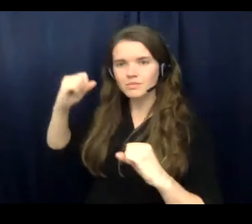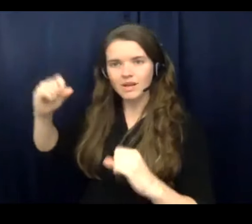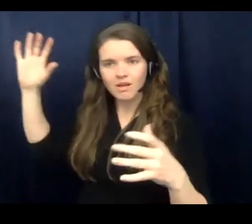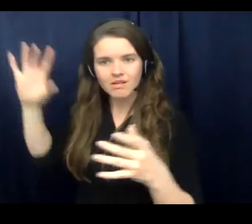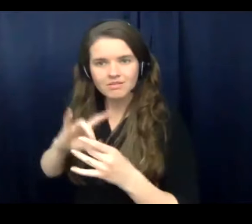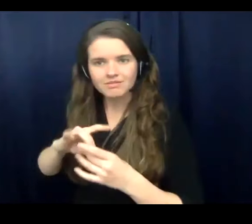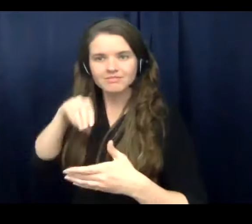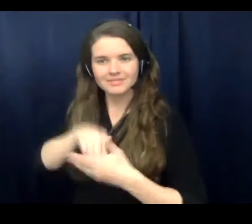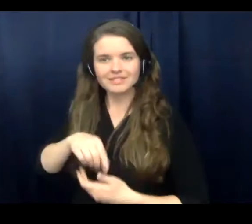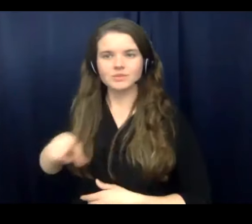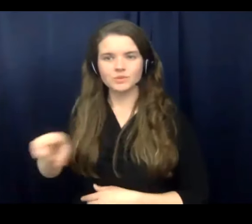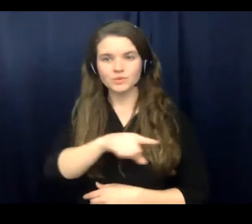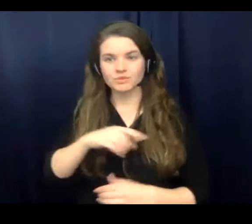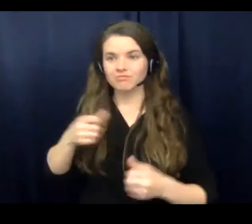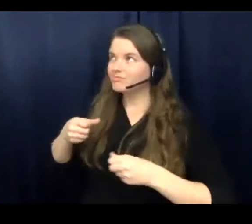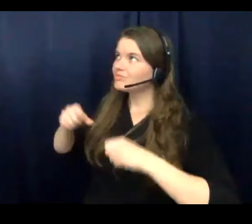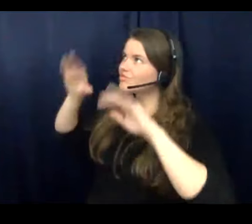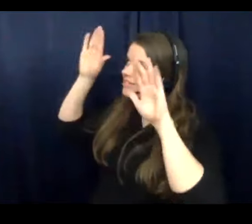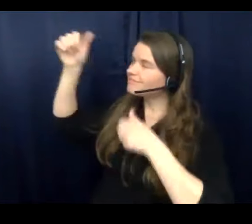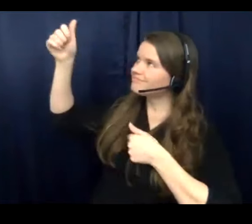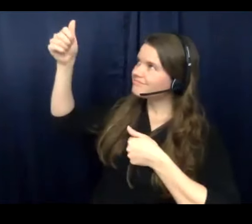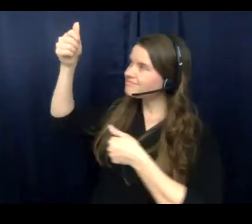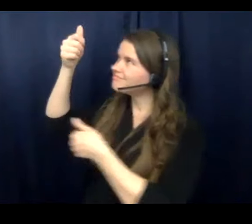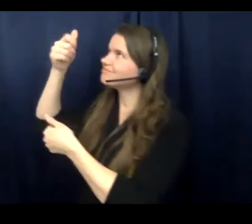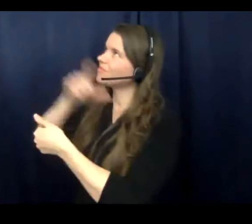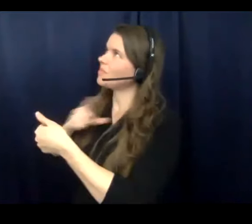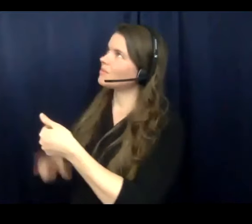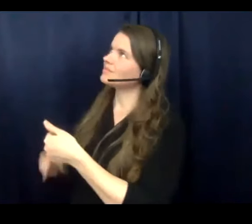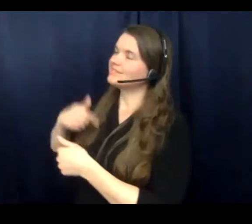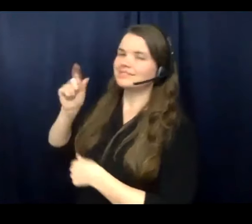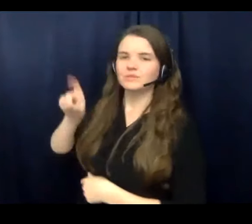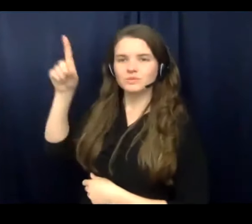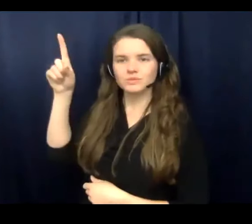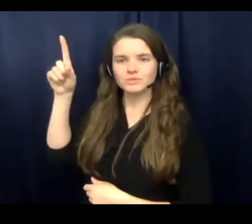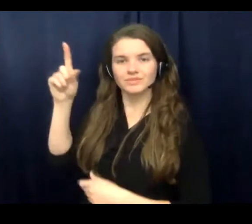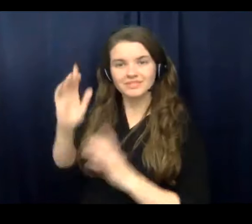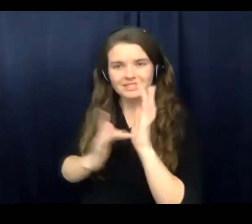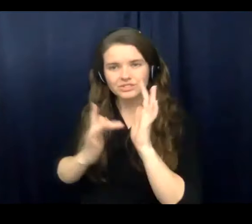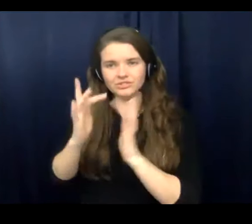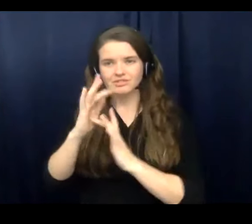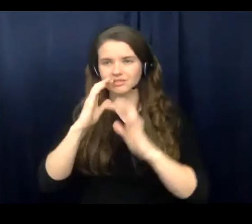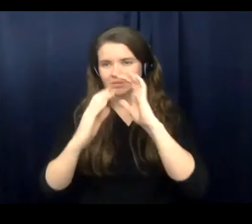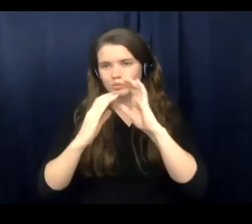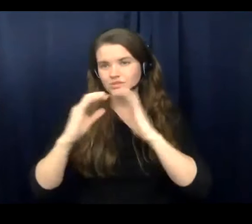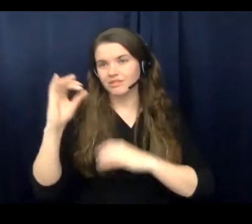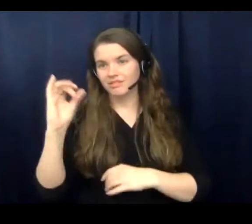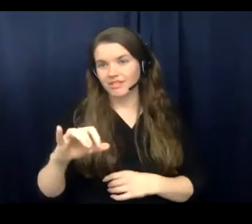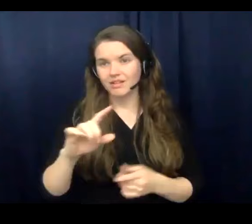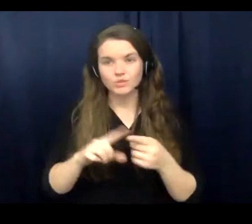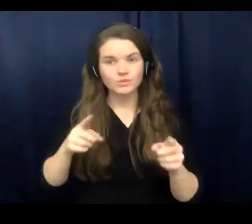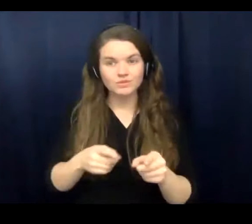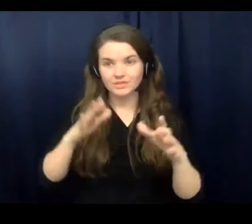of you by surrendering to him and saying, Lord, I need you. And this is what Jesus was communicating to the